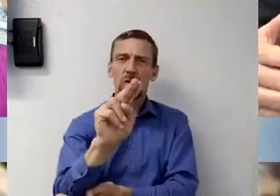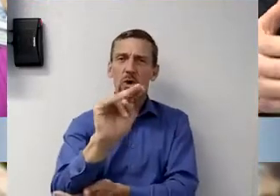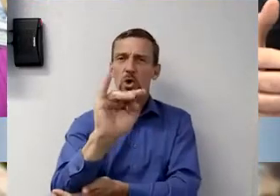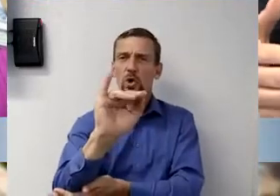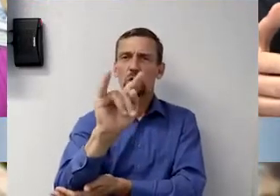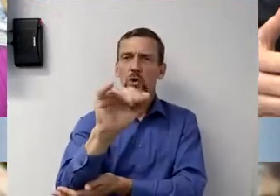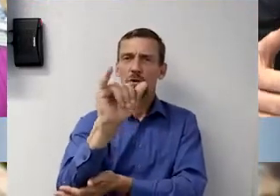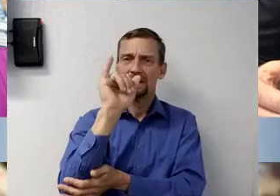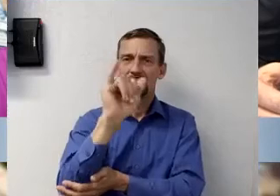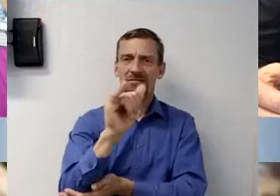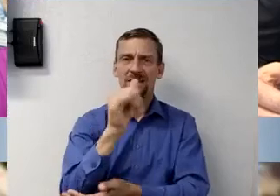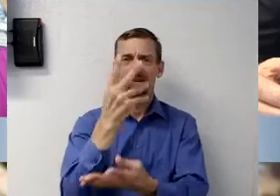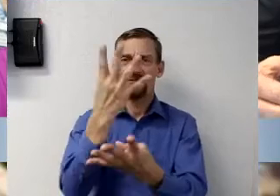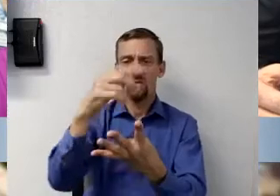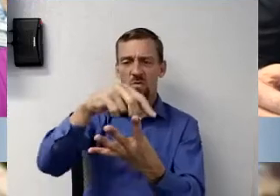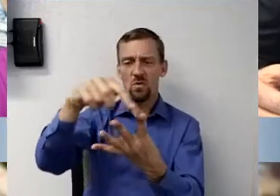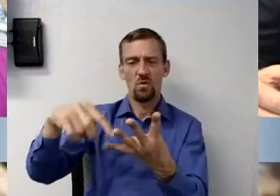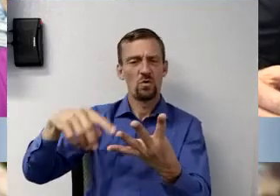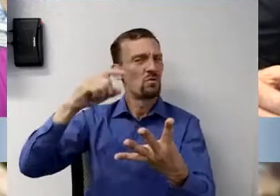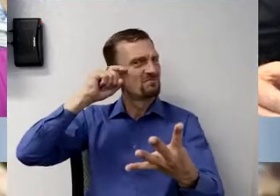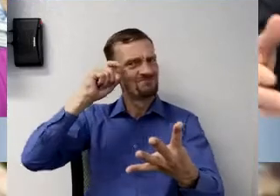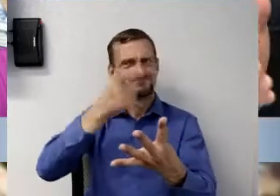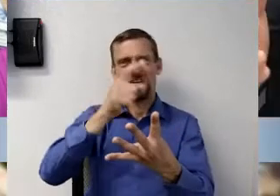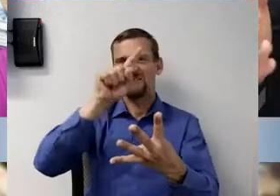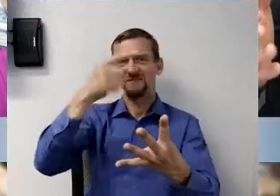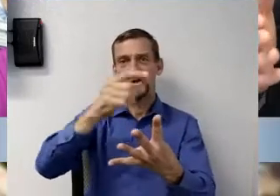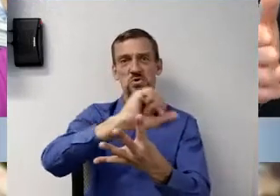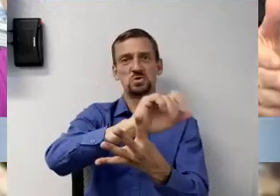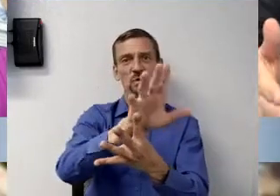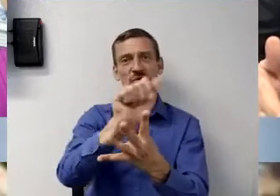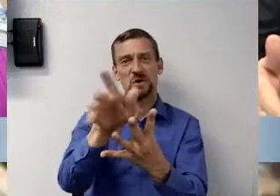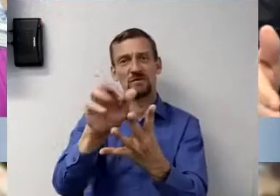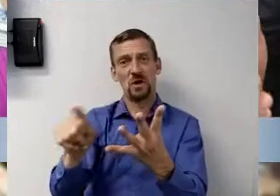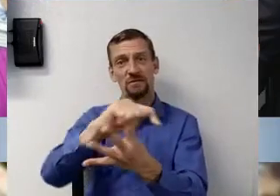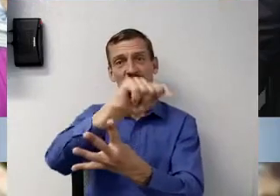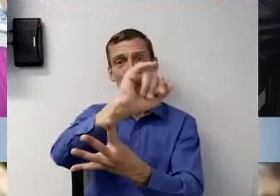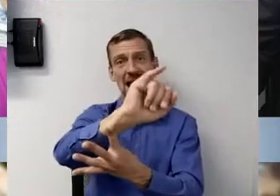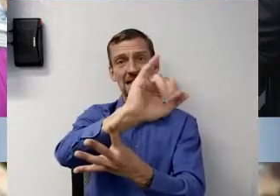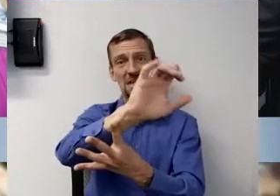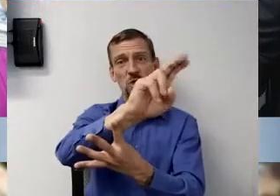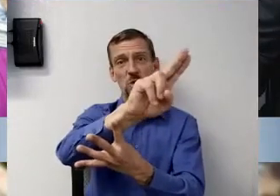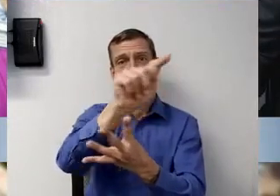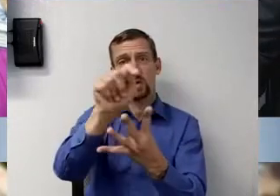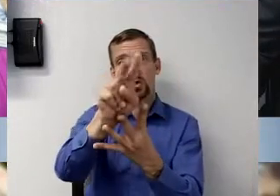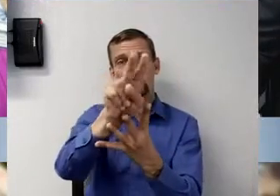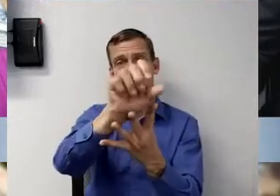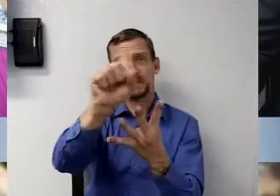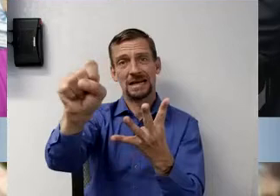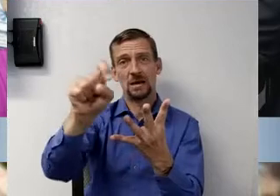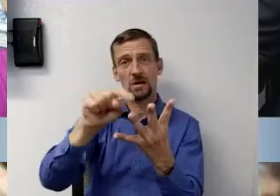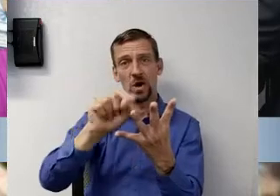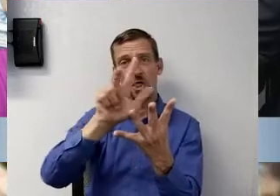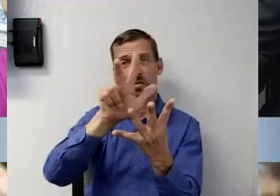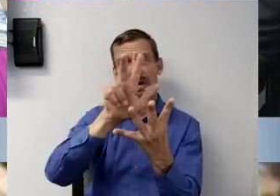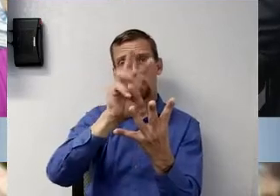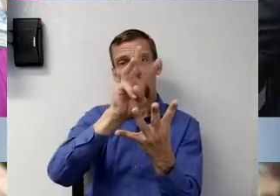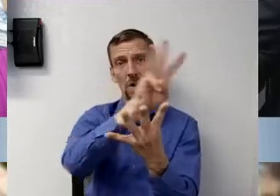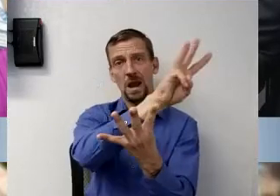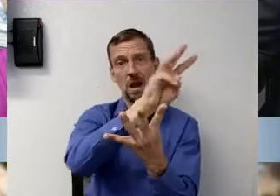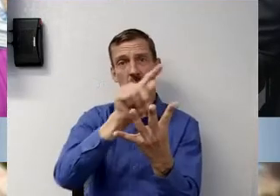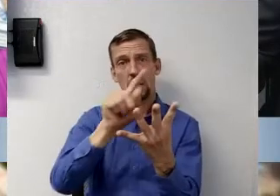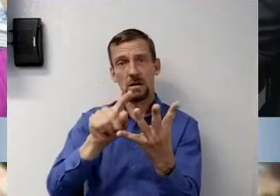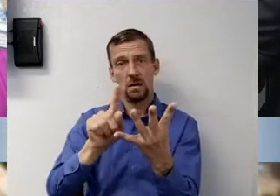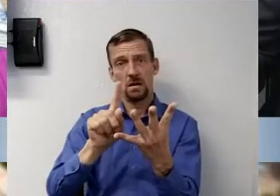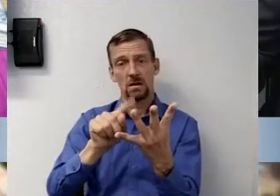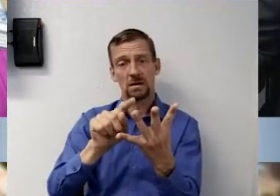pretty much dedicated to taking care of COVID patients, which would be our ICU, 2 South, 3 West, which is